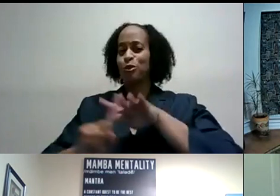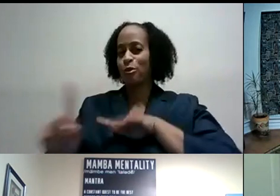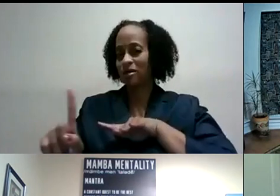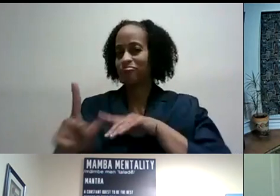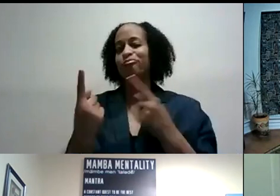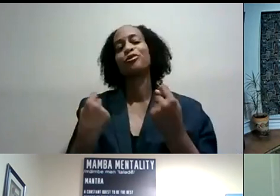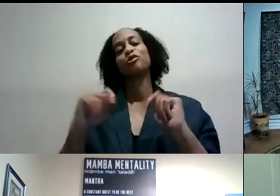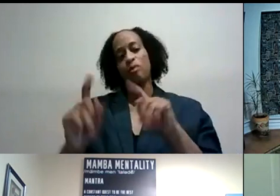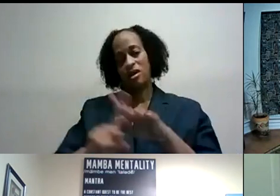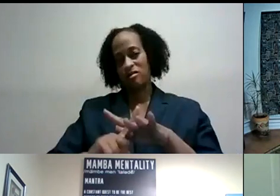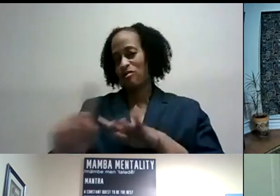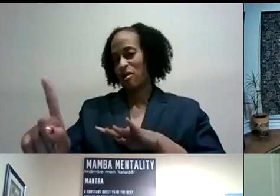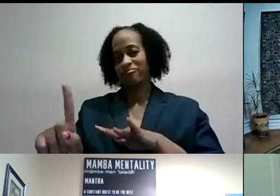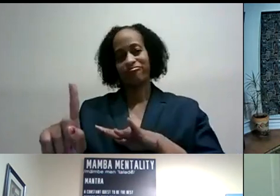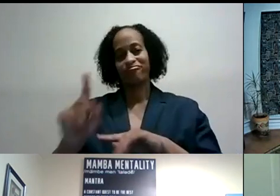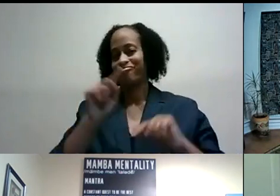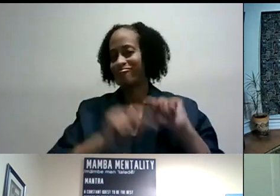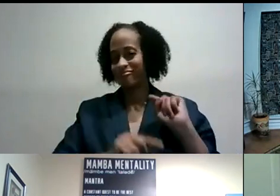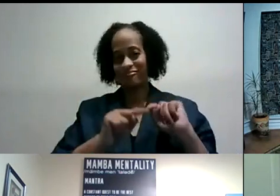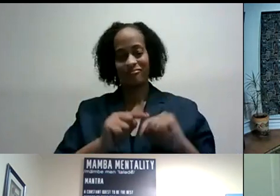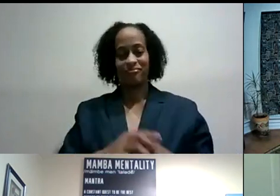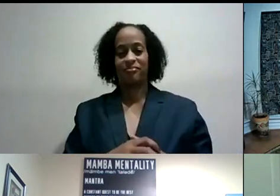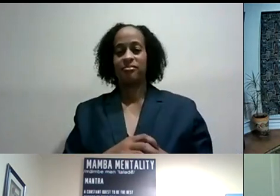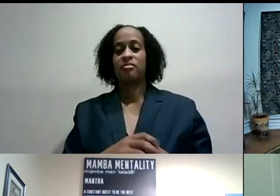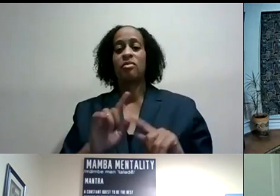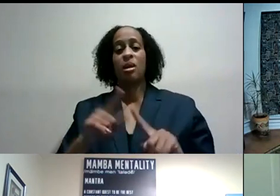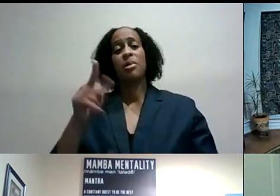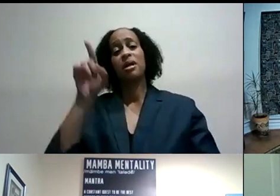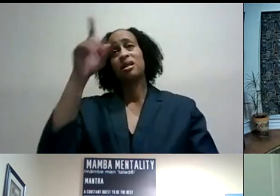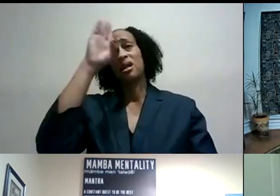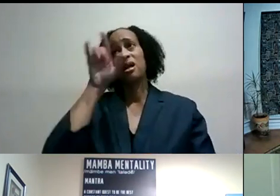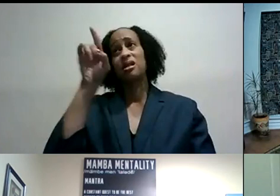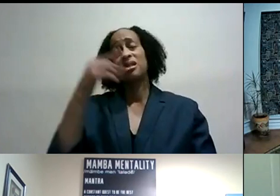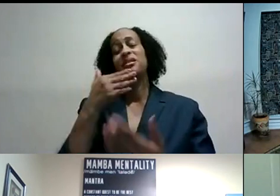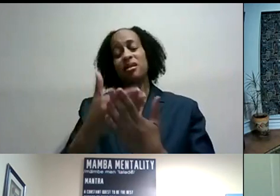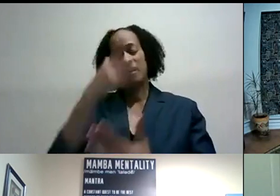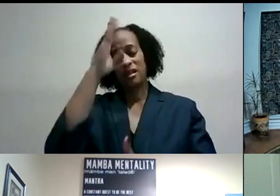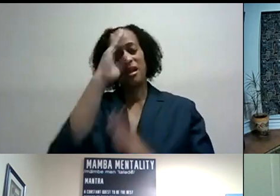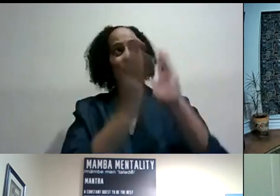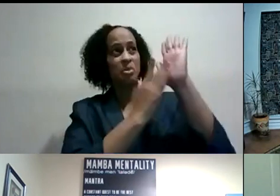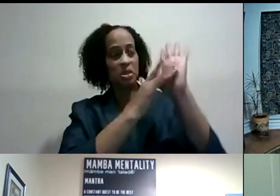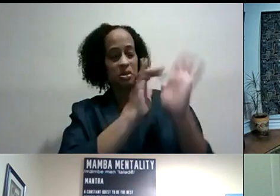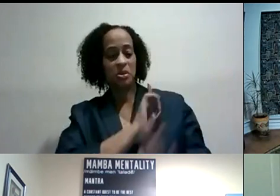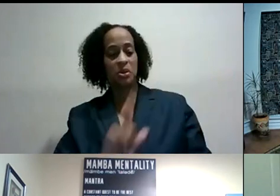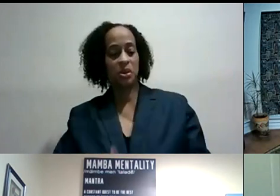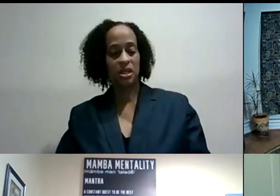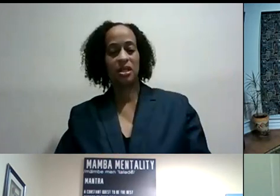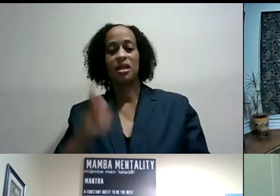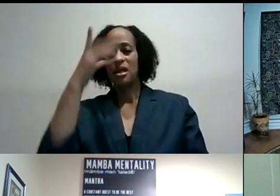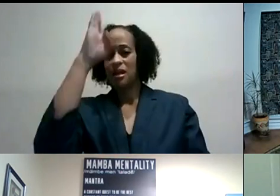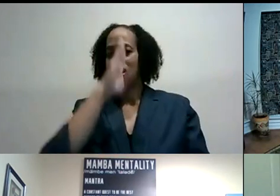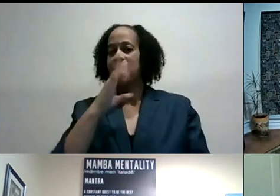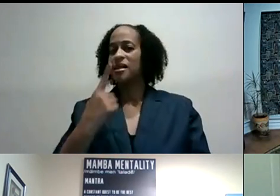to try to run from the presence of God. But God is a good God. Praise the Lord. God